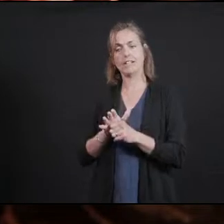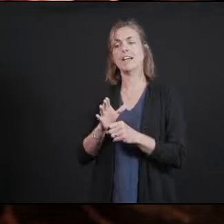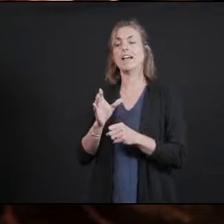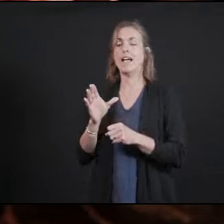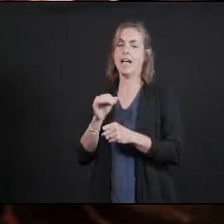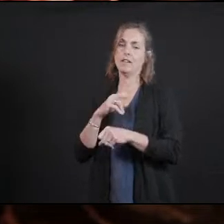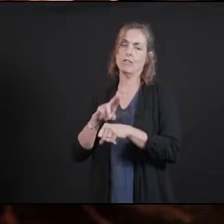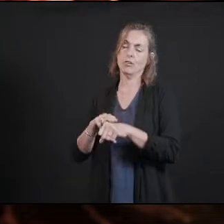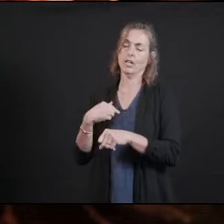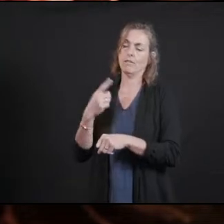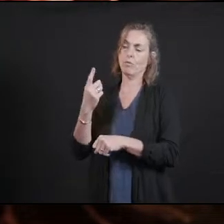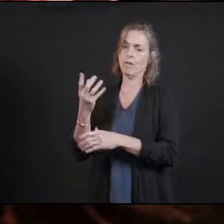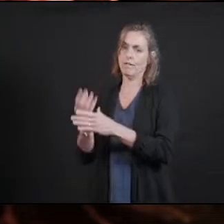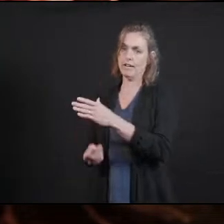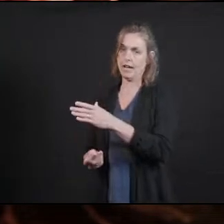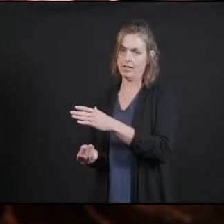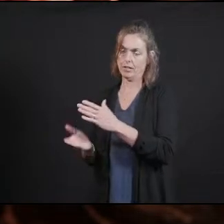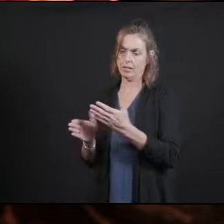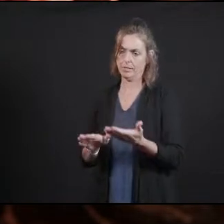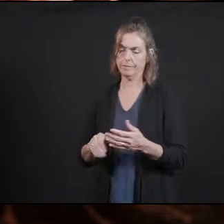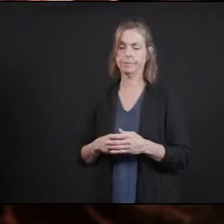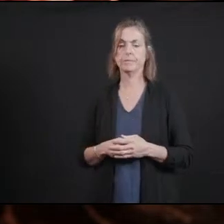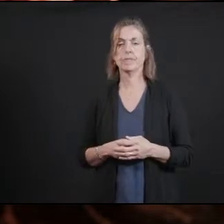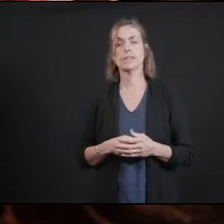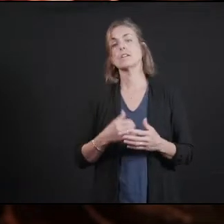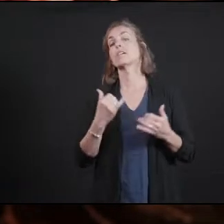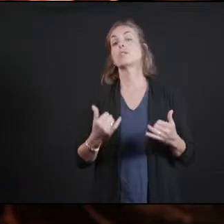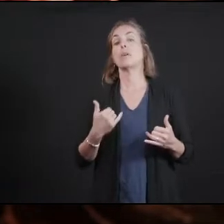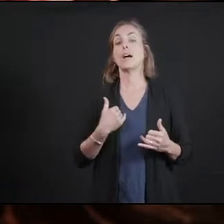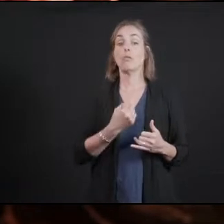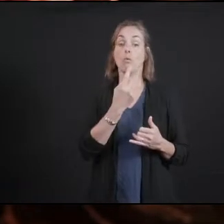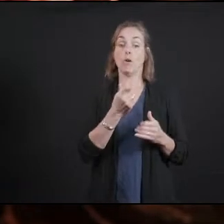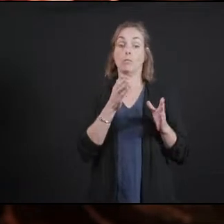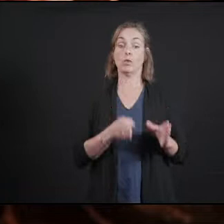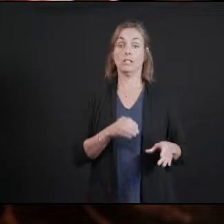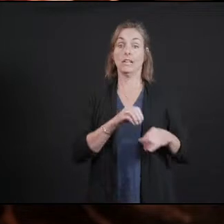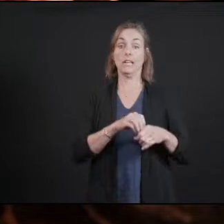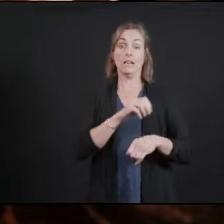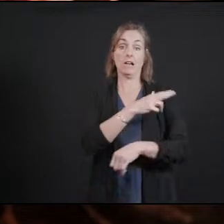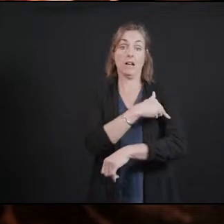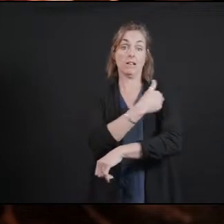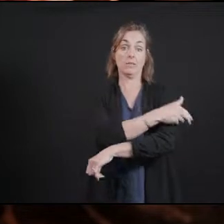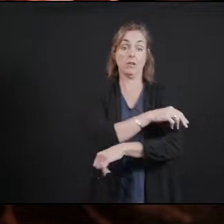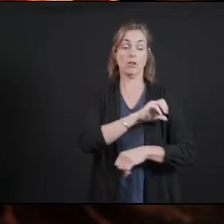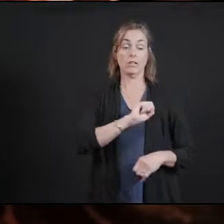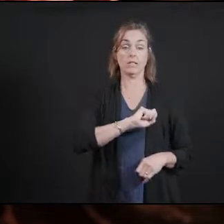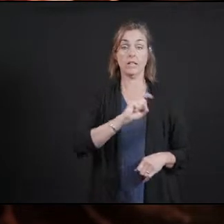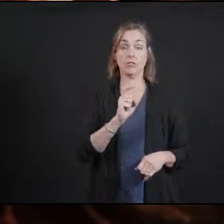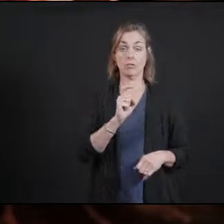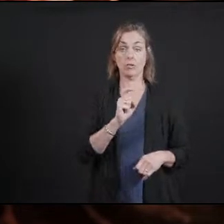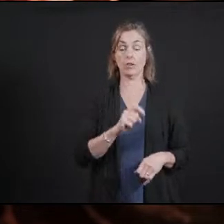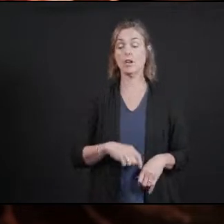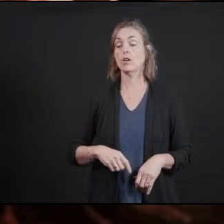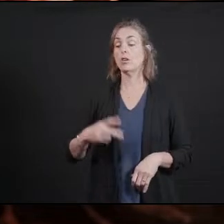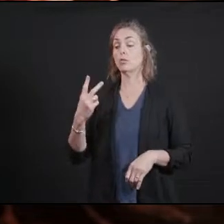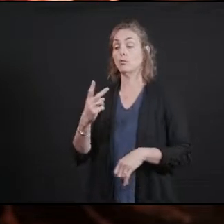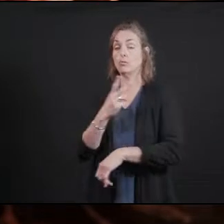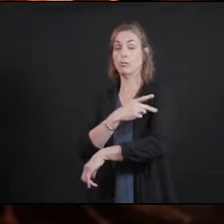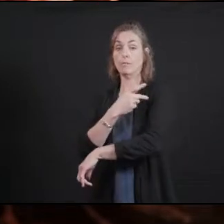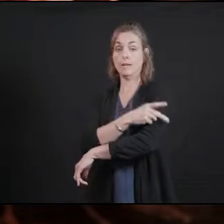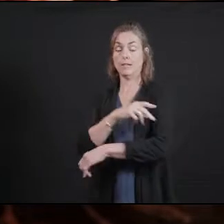We currently have 1 positive COVID-19 patient hospitalized at the 1F Louis Hospital and 2 COVID